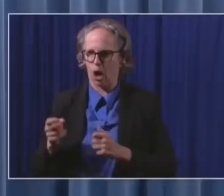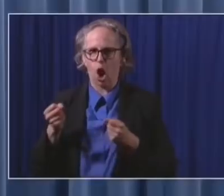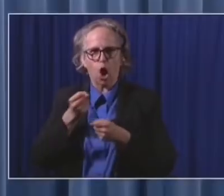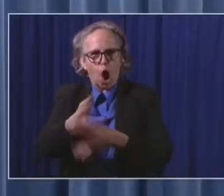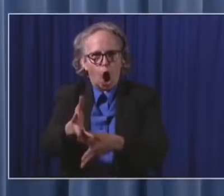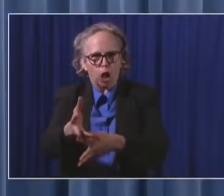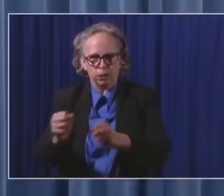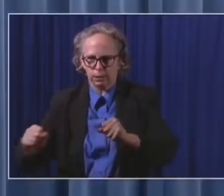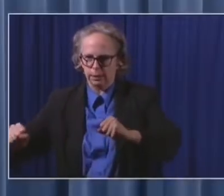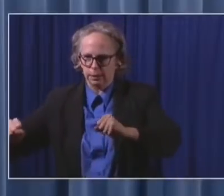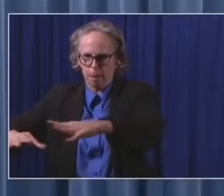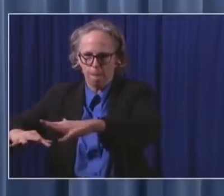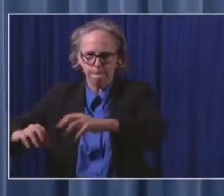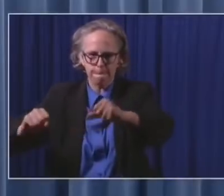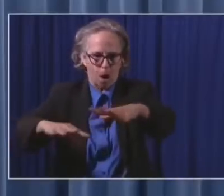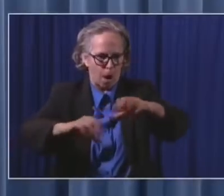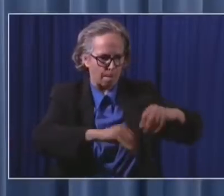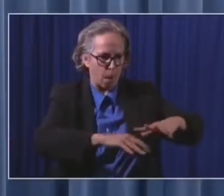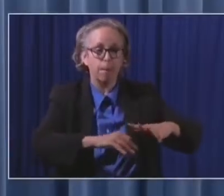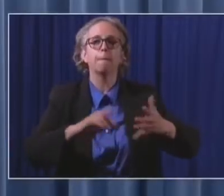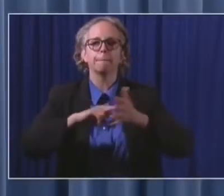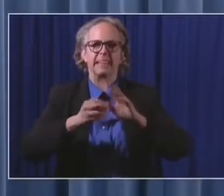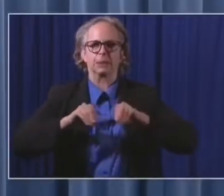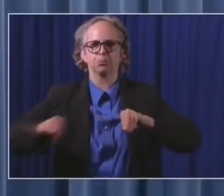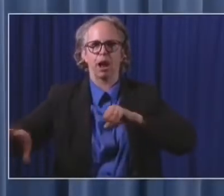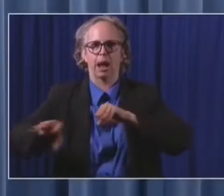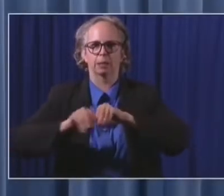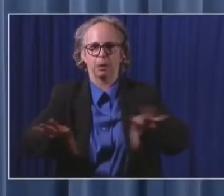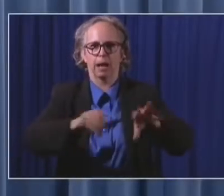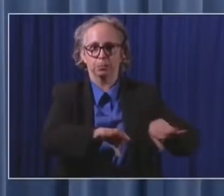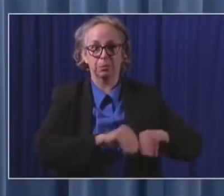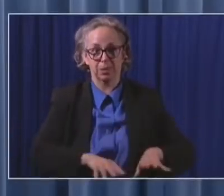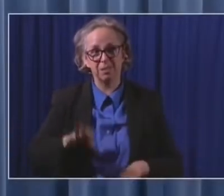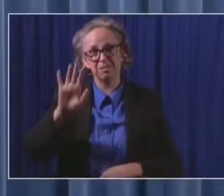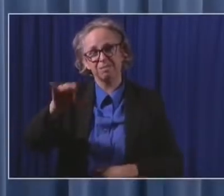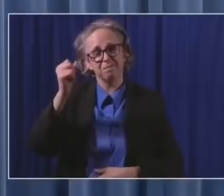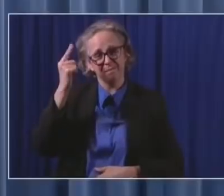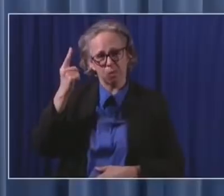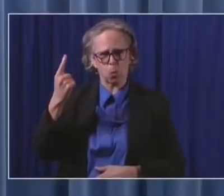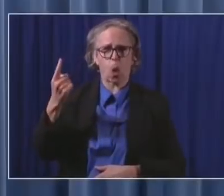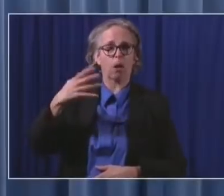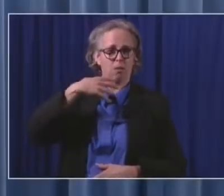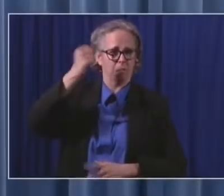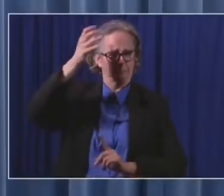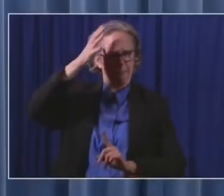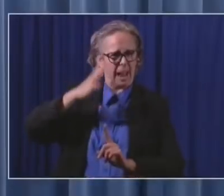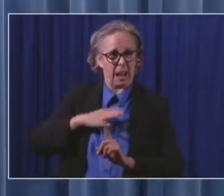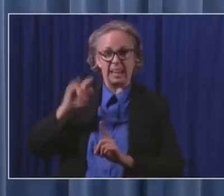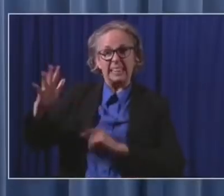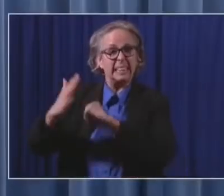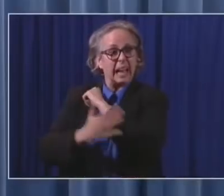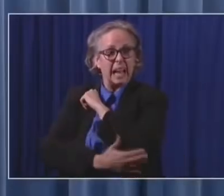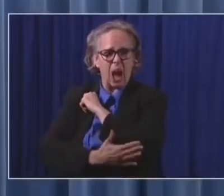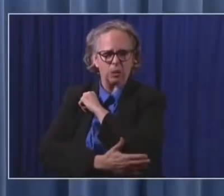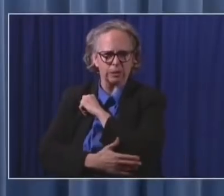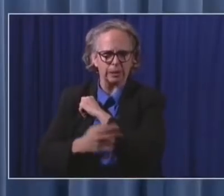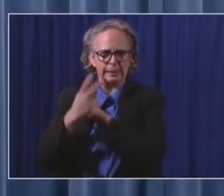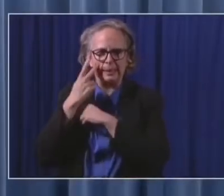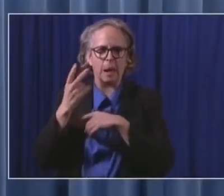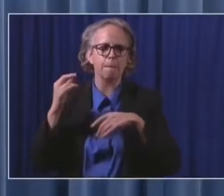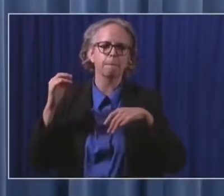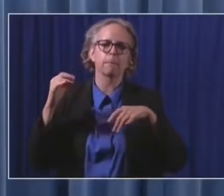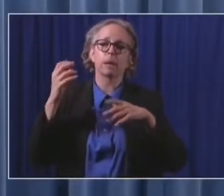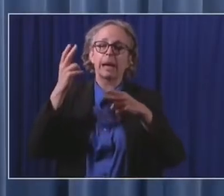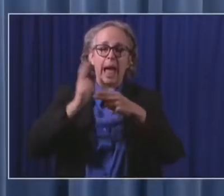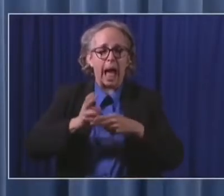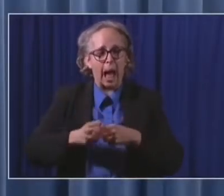parties, graduation celebrations, funerals. One of the local health commissioners told me that